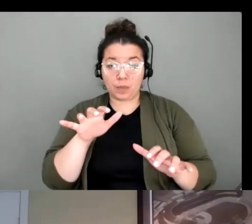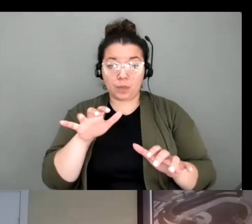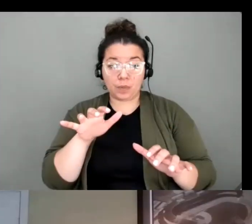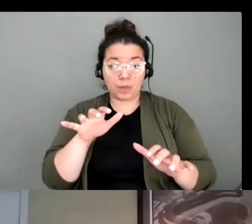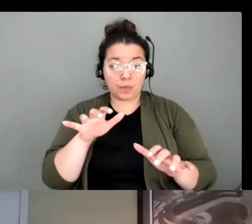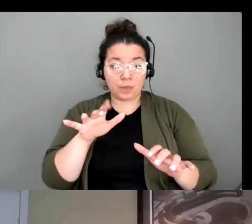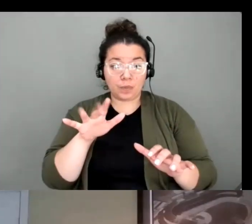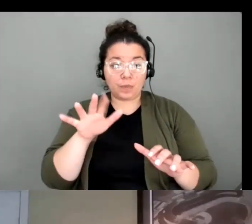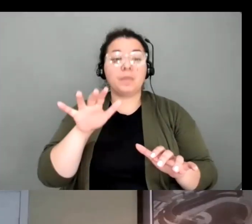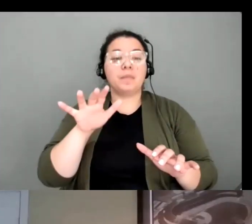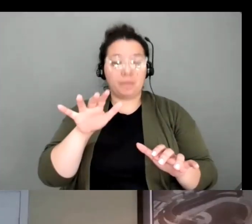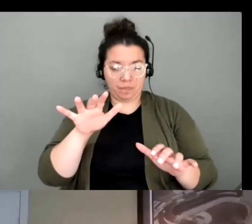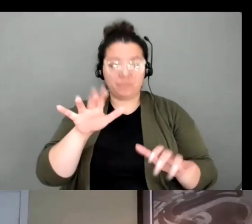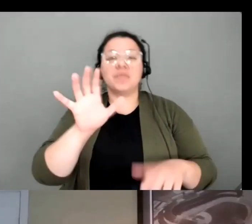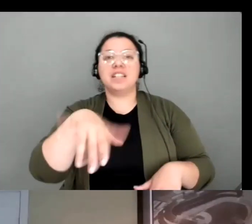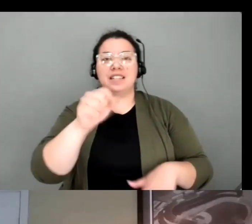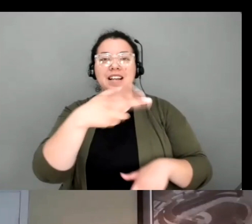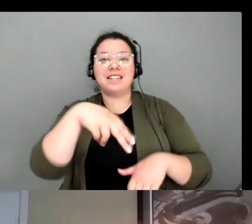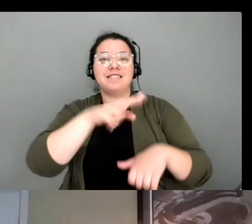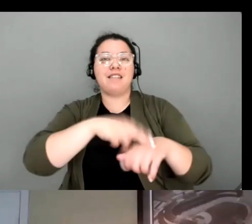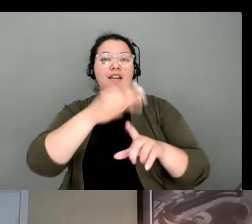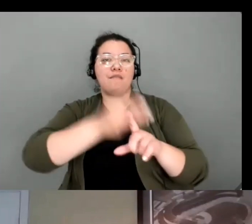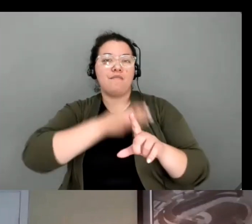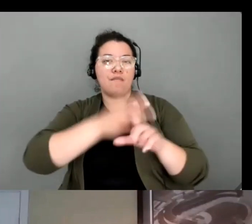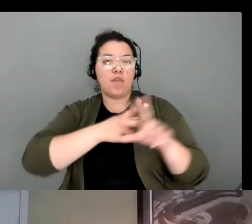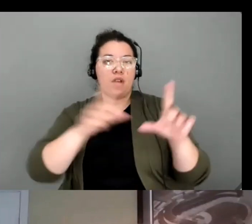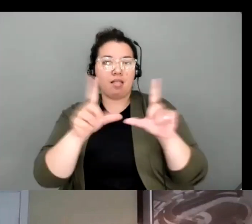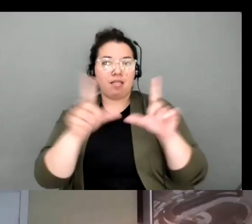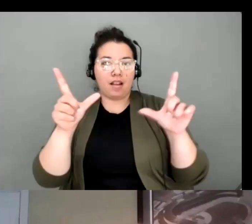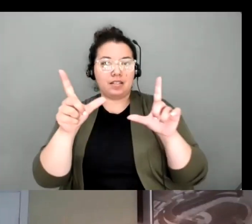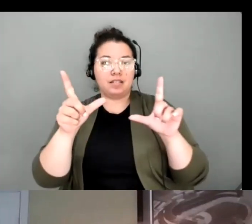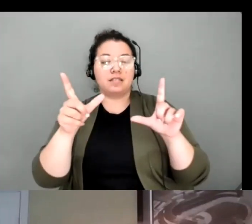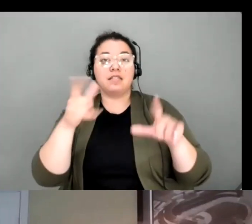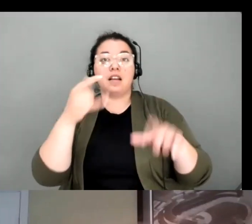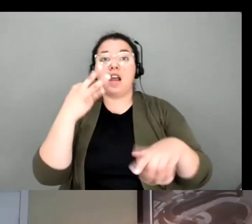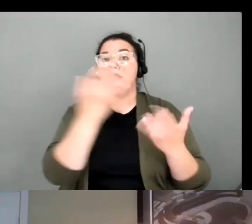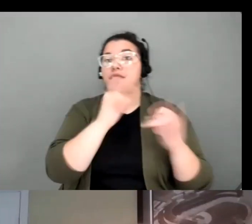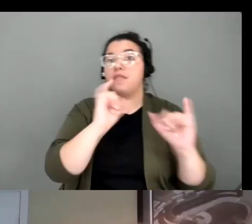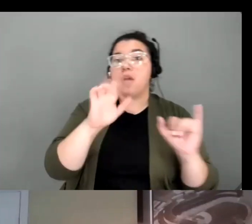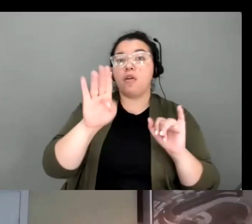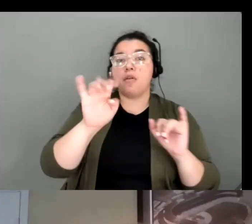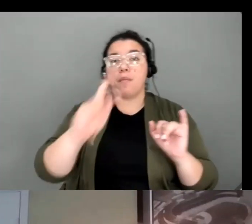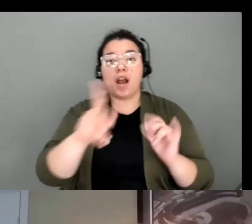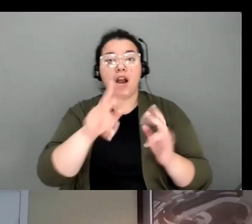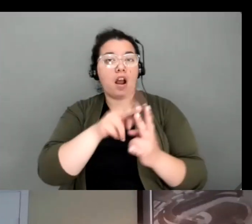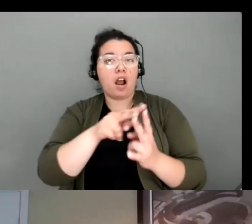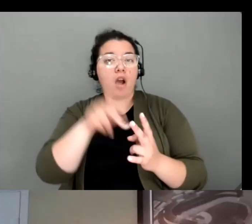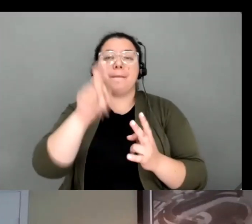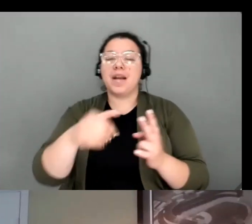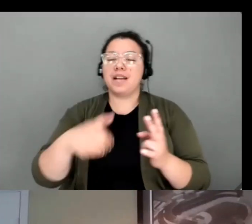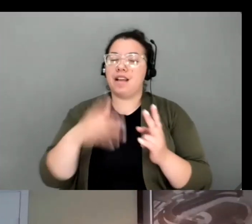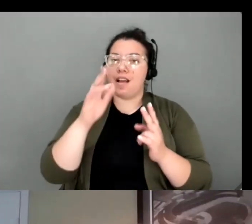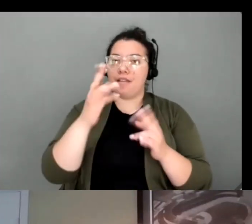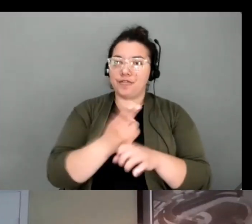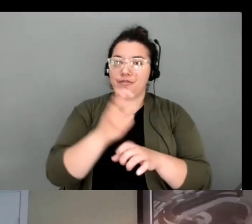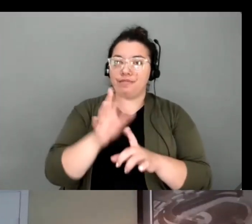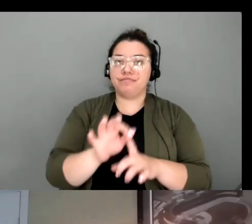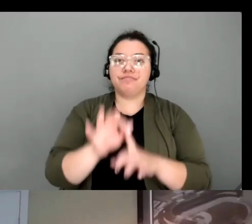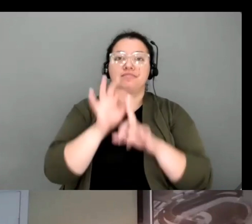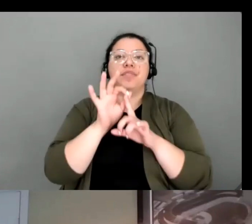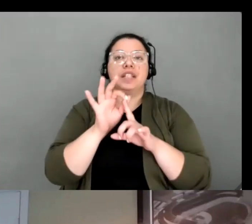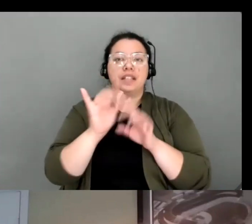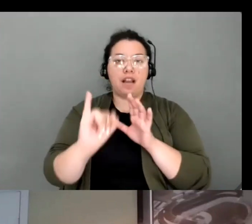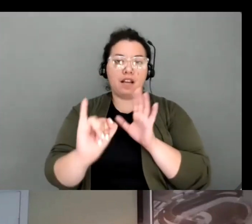NMLS stands for National Mortgage Licensing, whether they be at an independent mortgage bank or a bank, has to have a unique identifier. So that's my